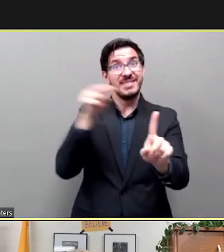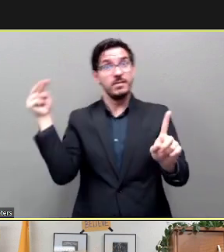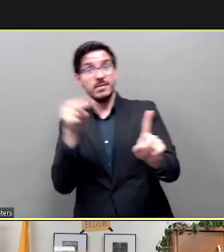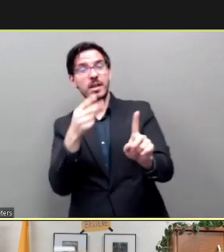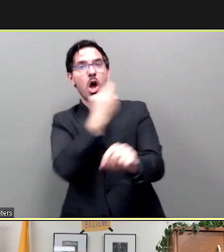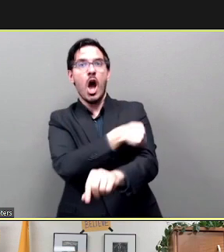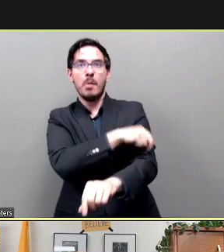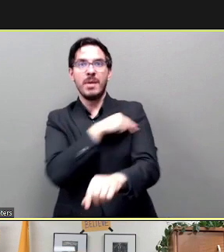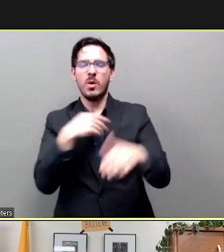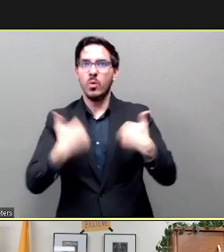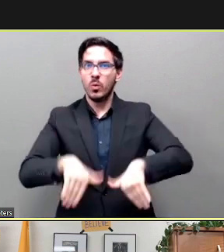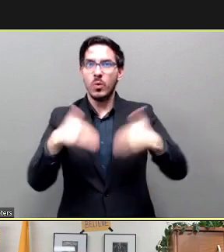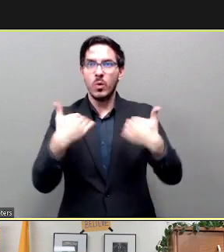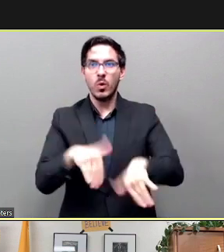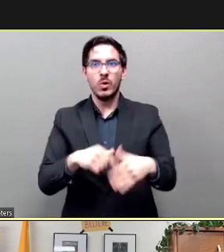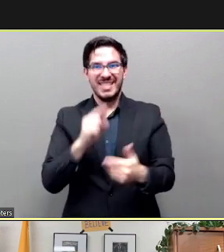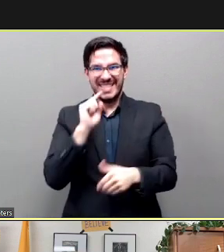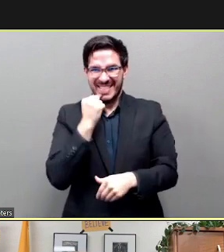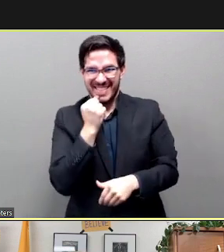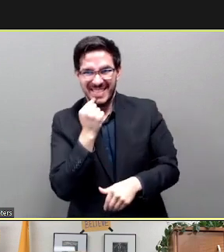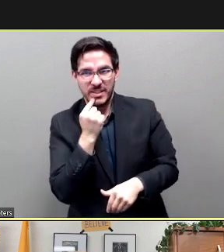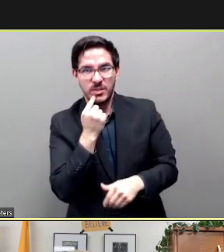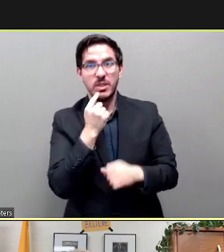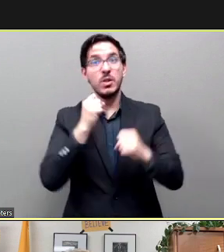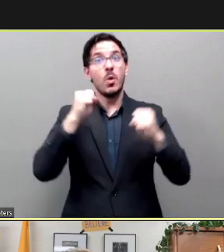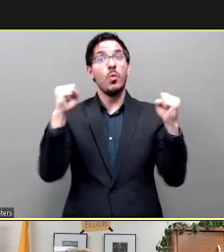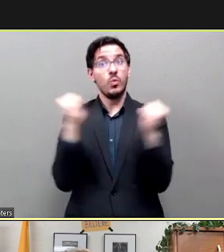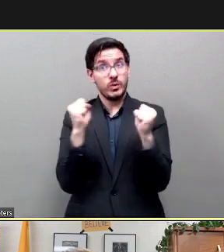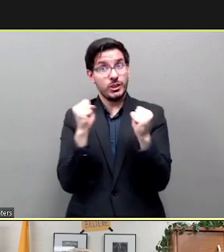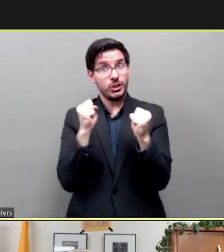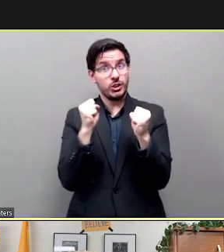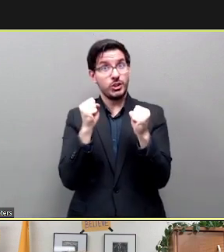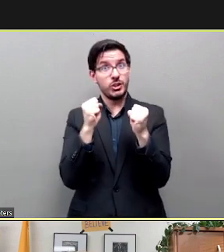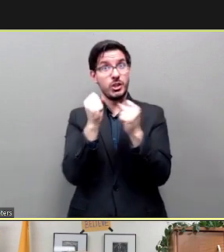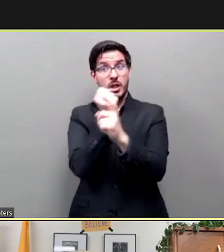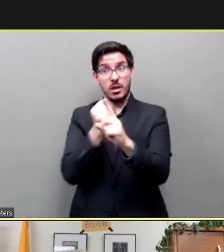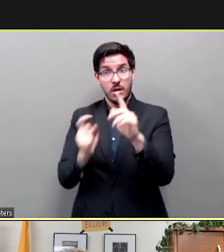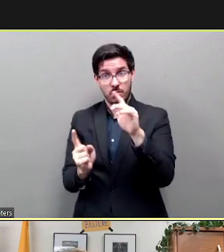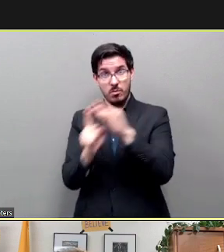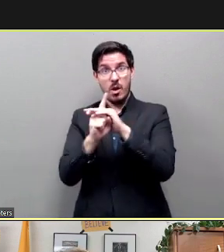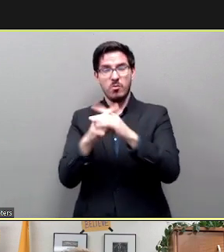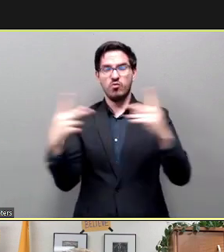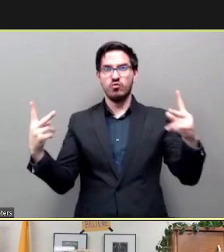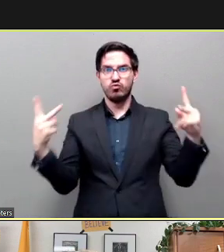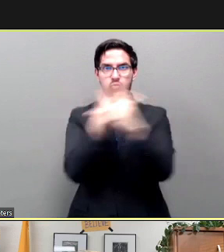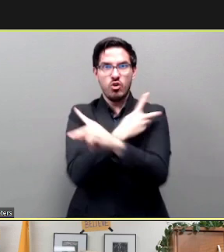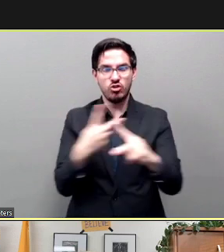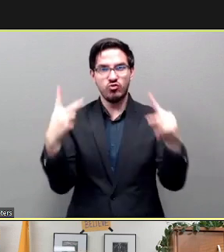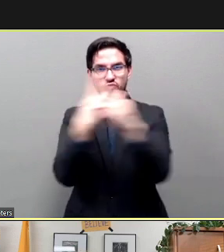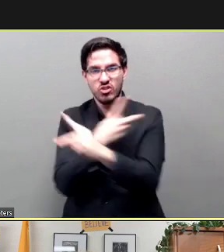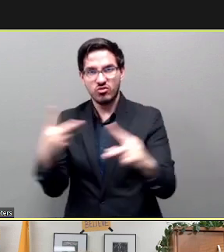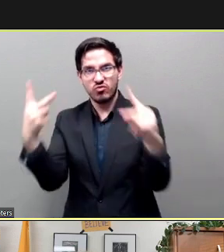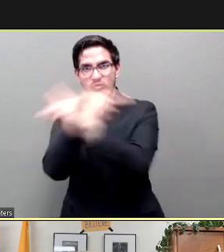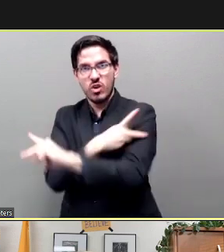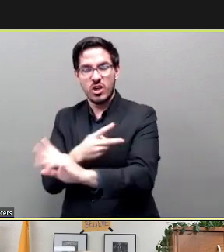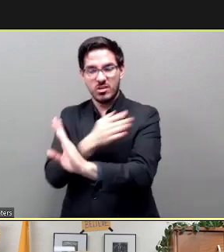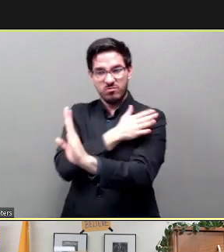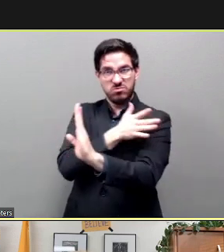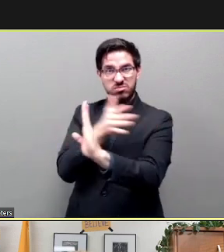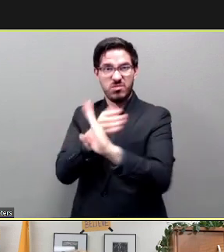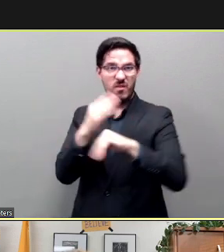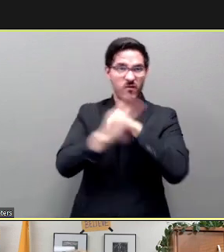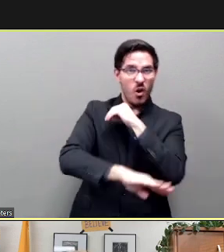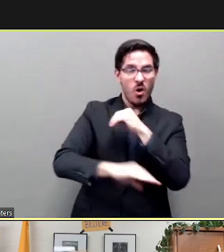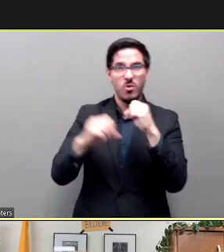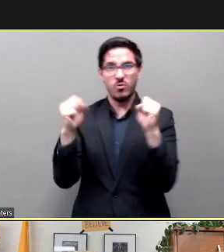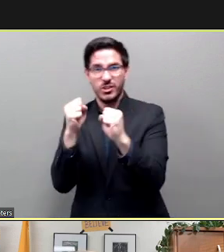been a winter virus that causes the most problems in our late fall and early winter months. And we can